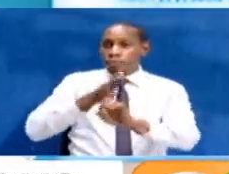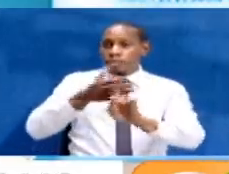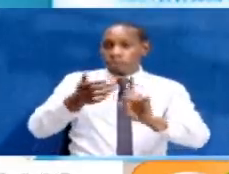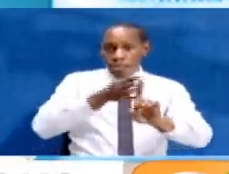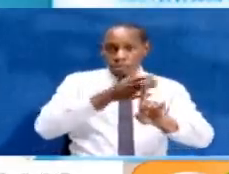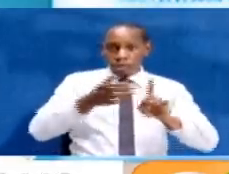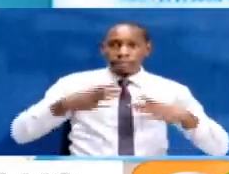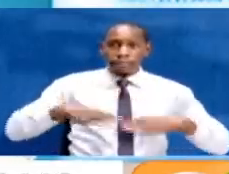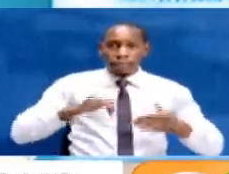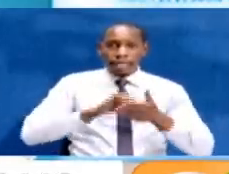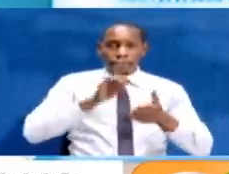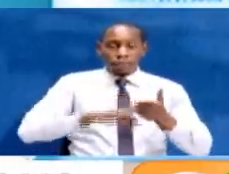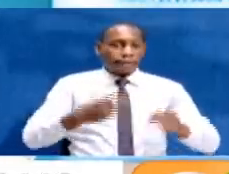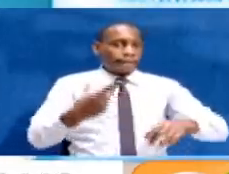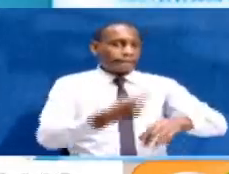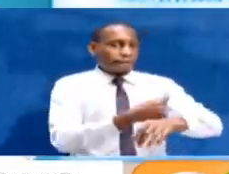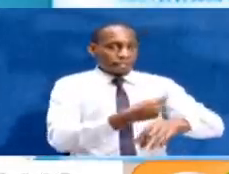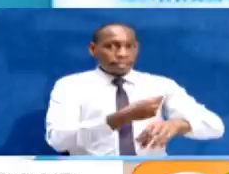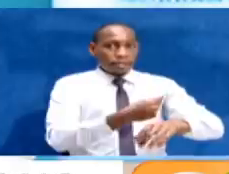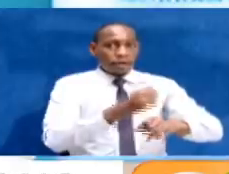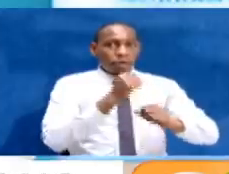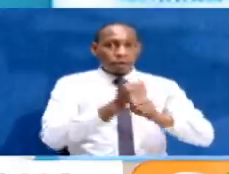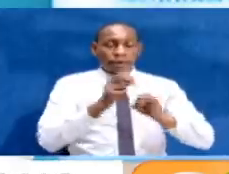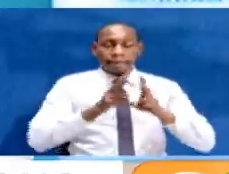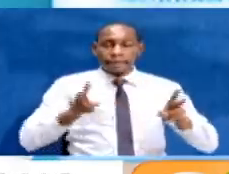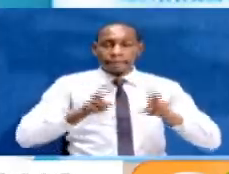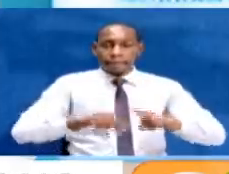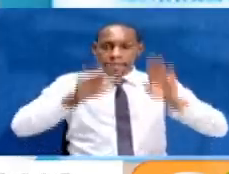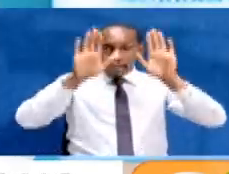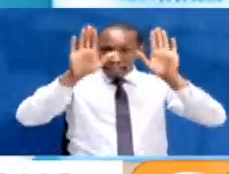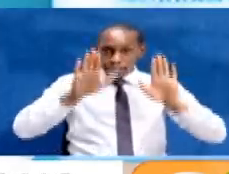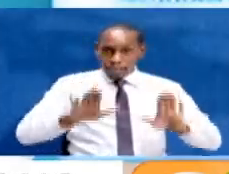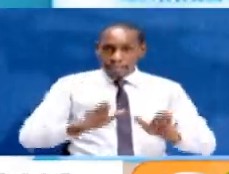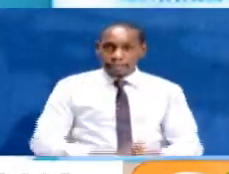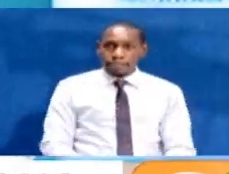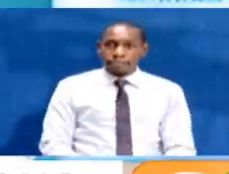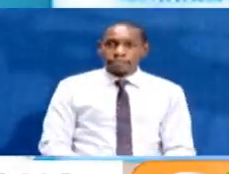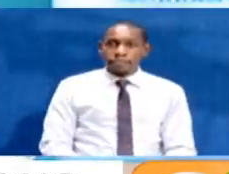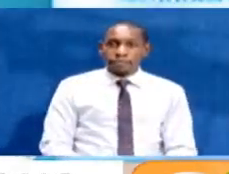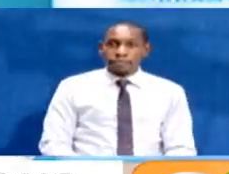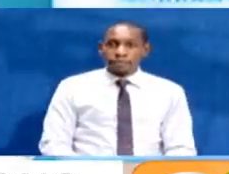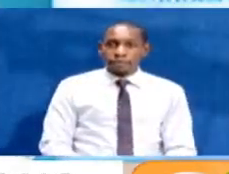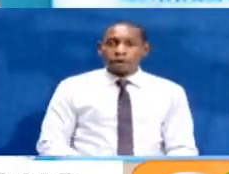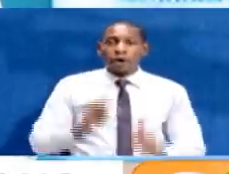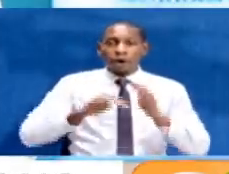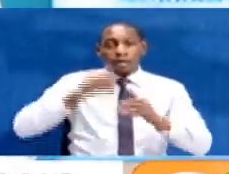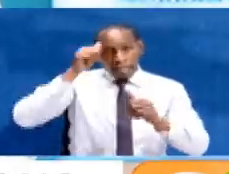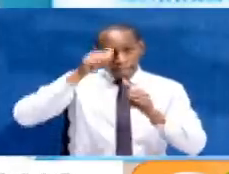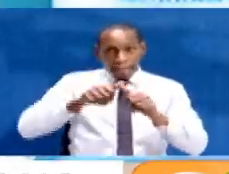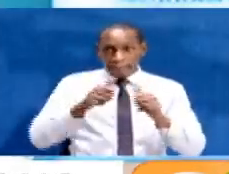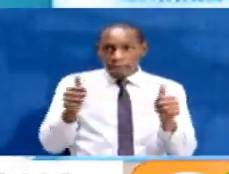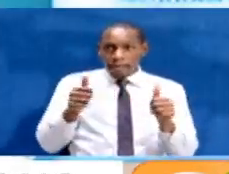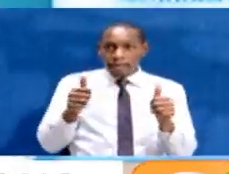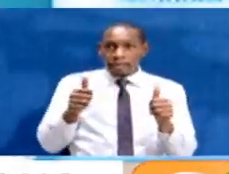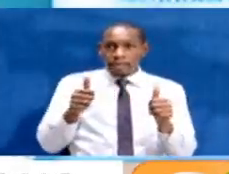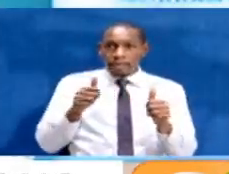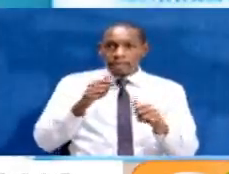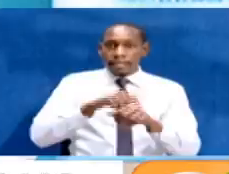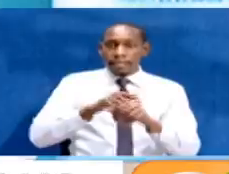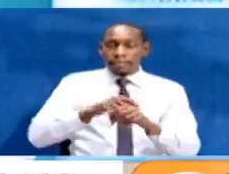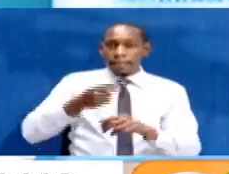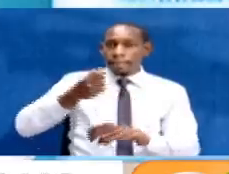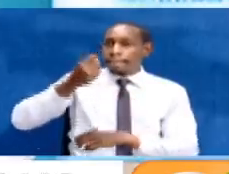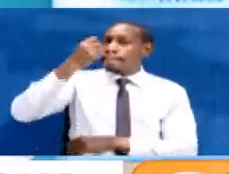persuading that this vaccination exercise is very, very important. We all remember very well when it comes to, say, the